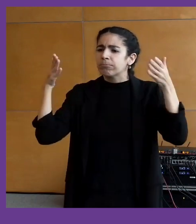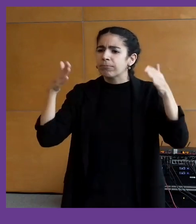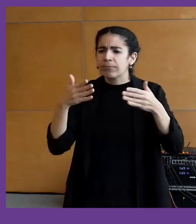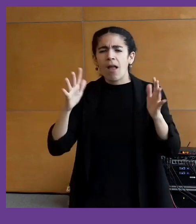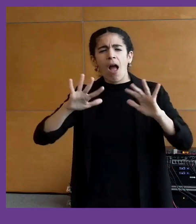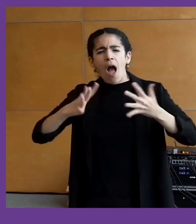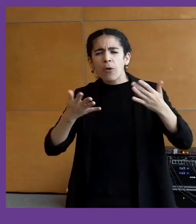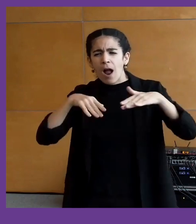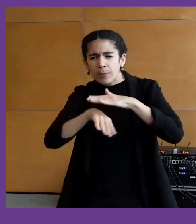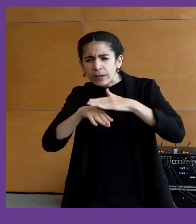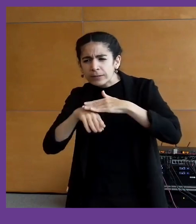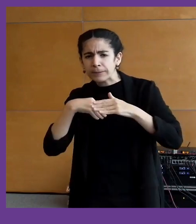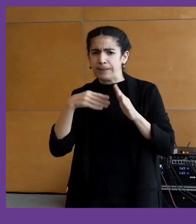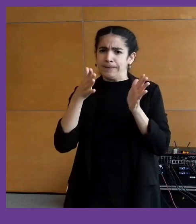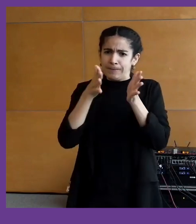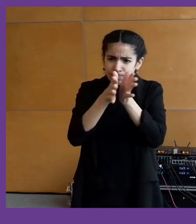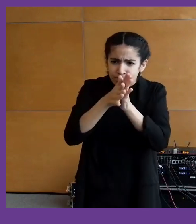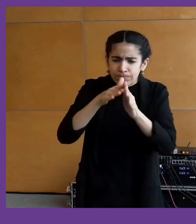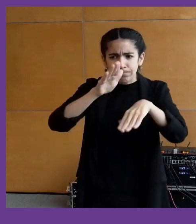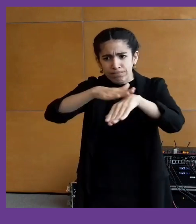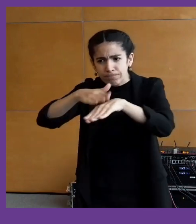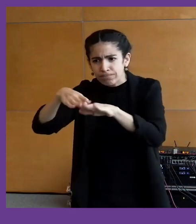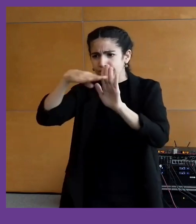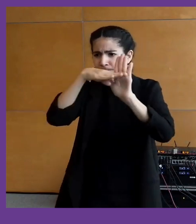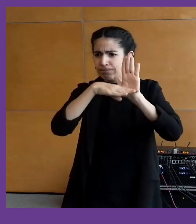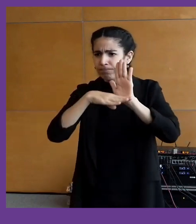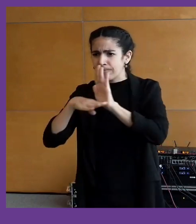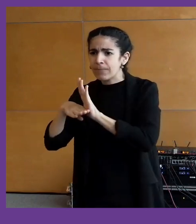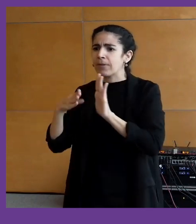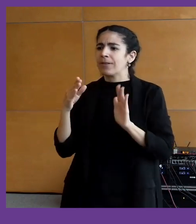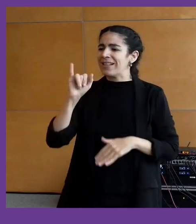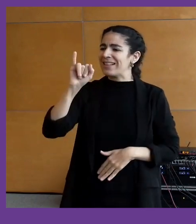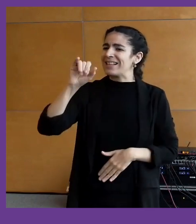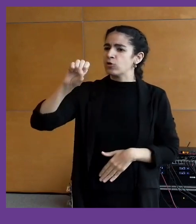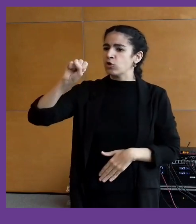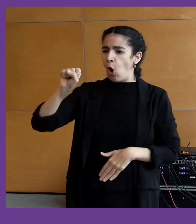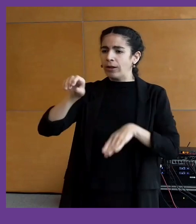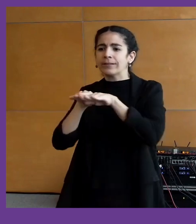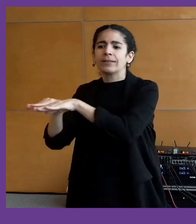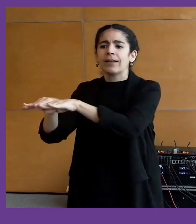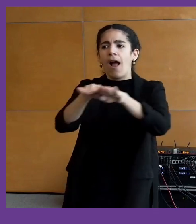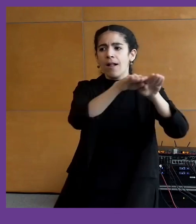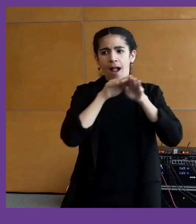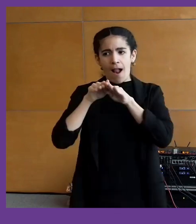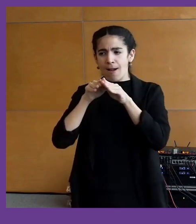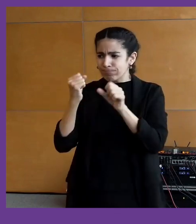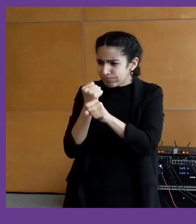the ISO on accessibility. So we have been done a lot of